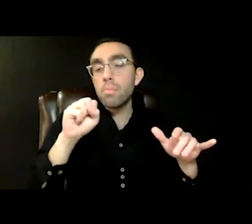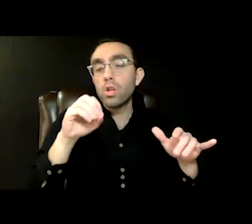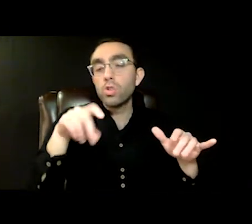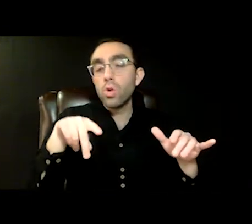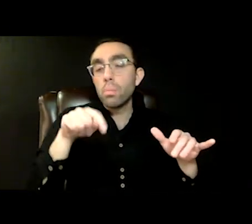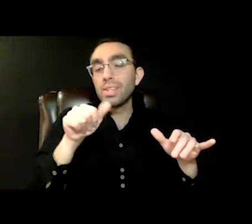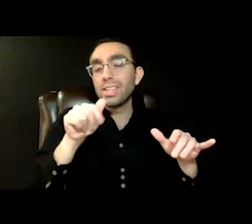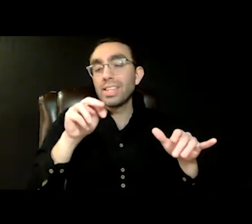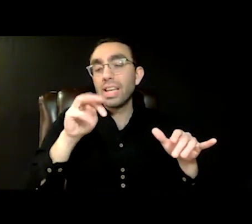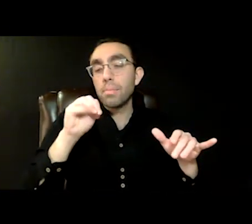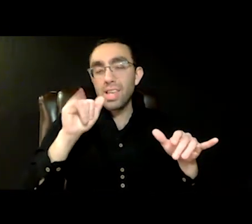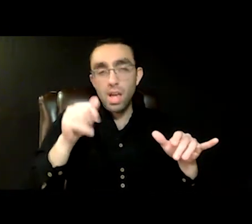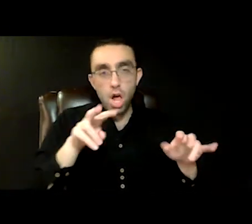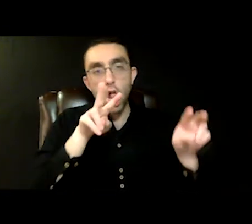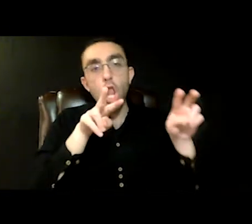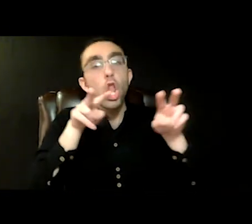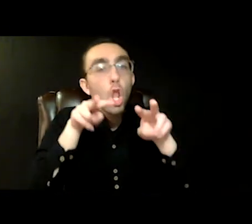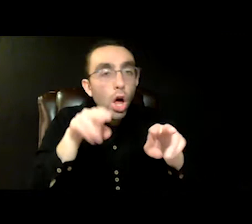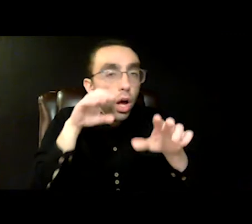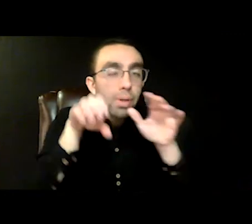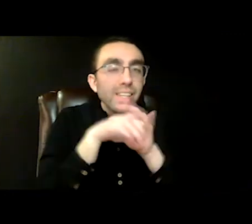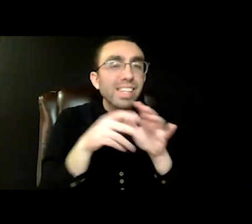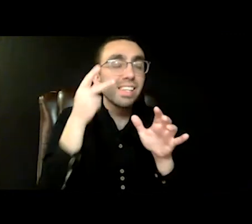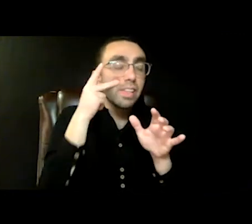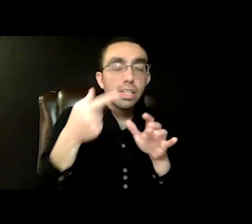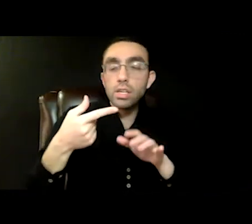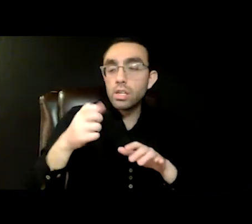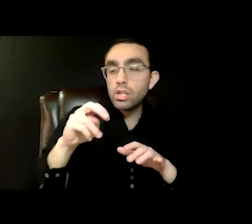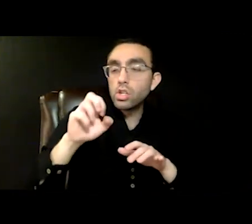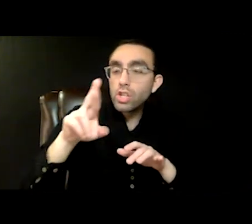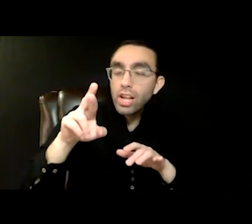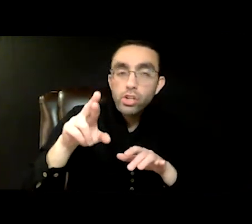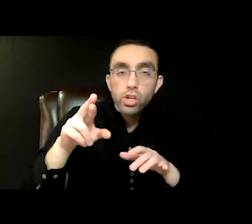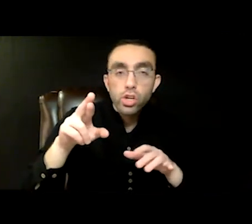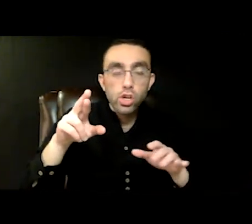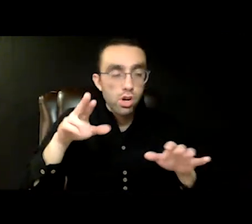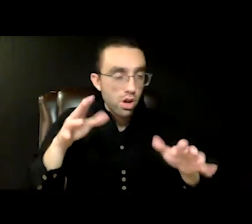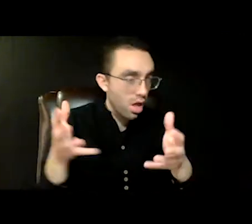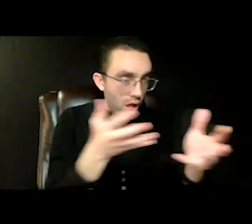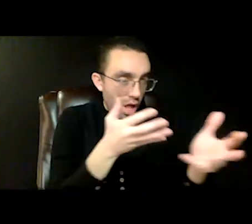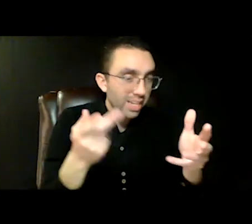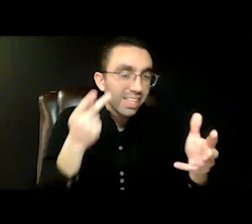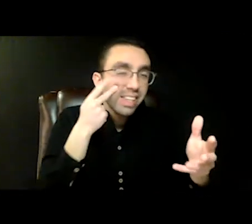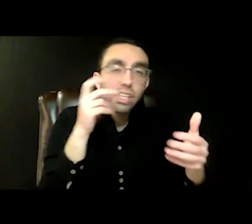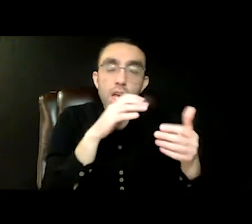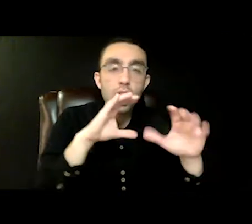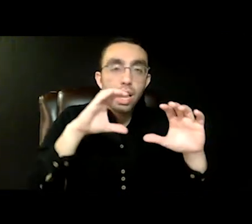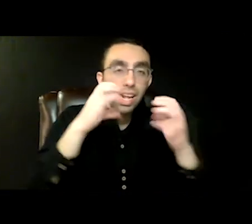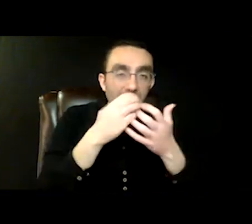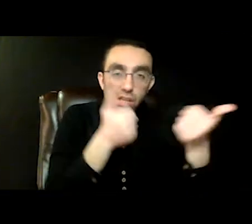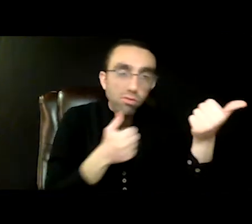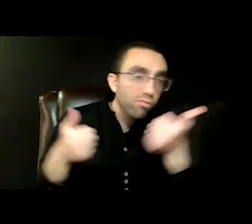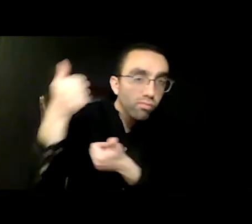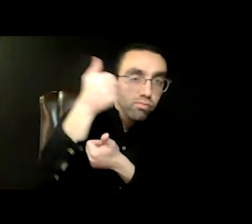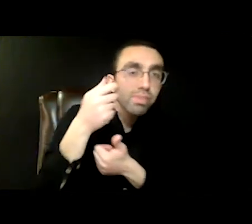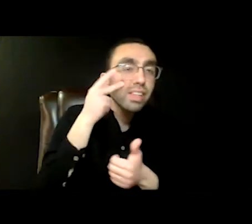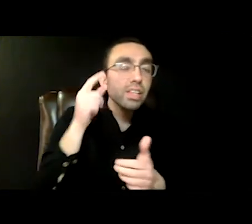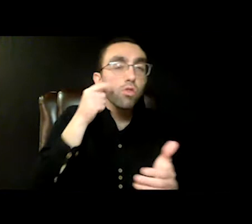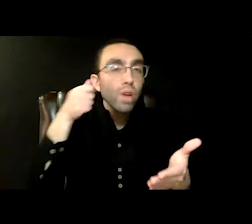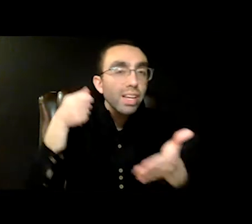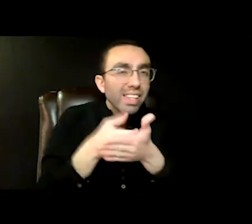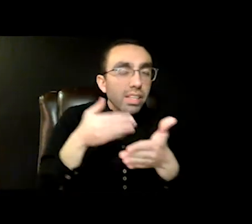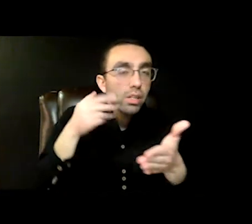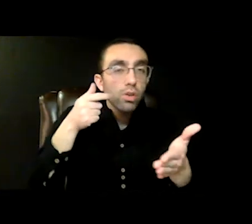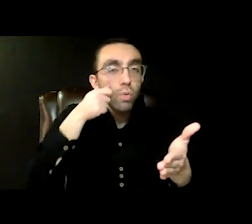agriculture, and you can see the gender dynamics, you can see the patriarchy, you can see the racism, you can see the classism, you can see it